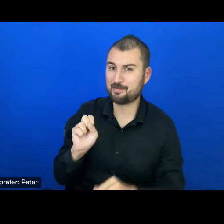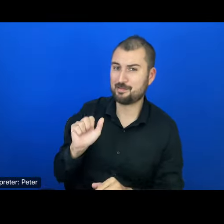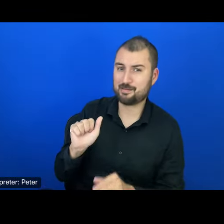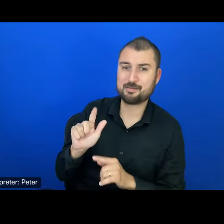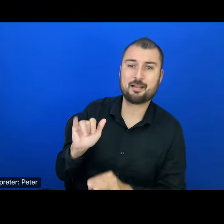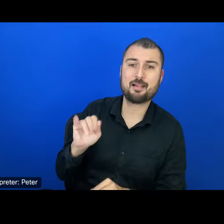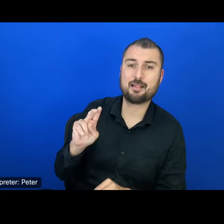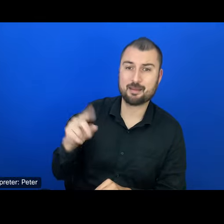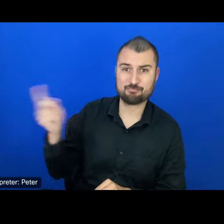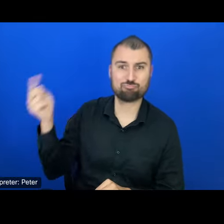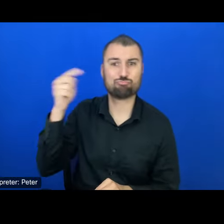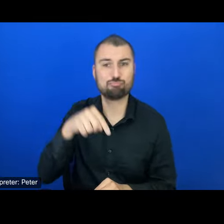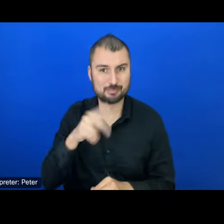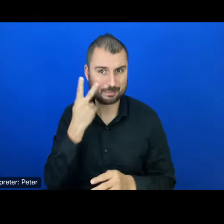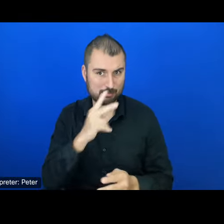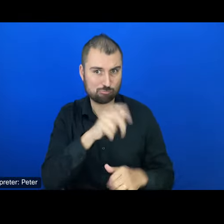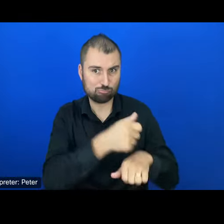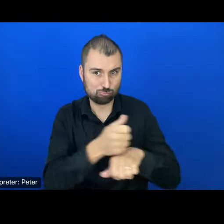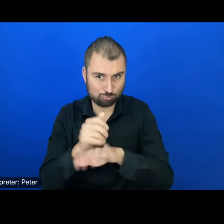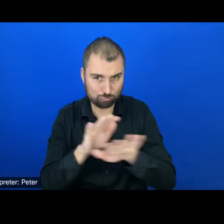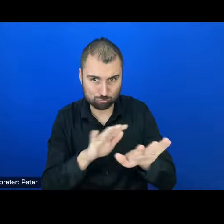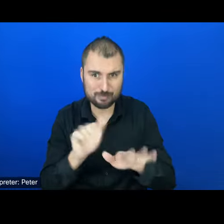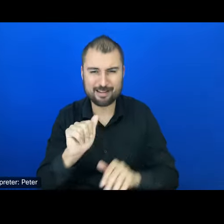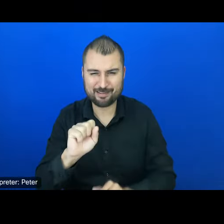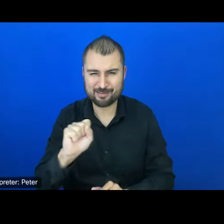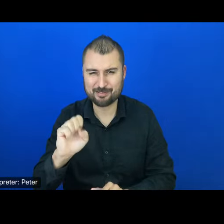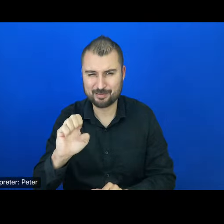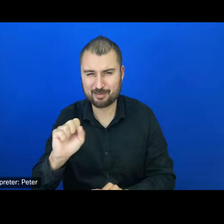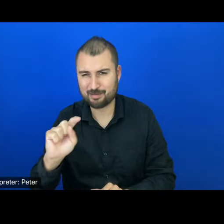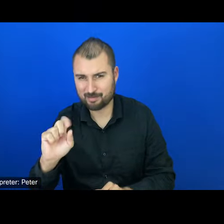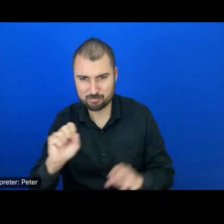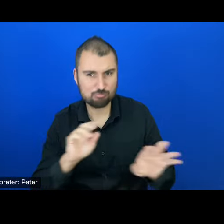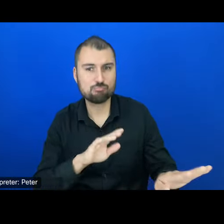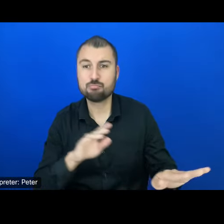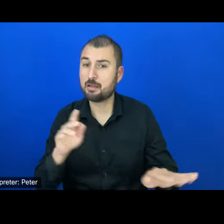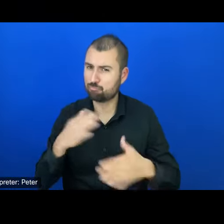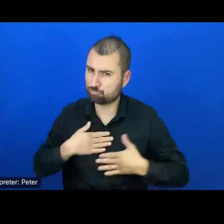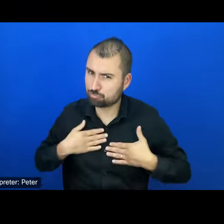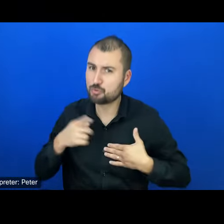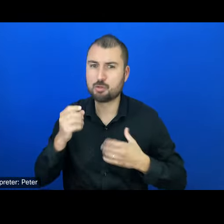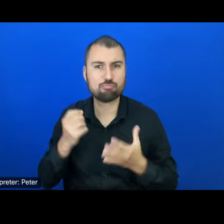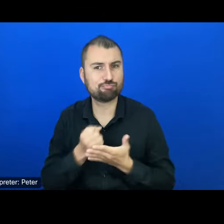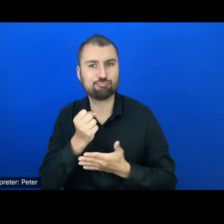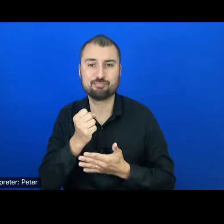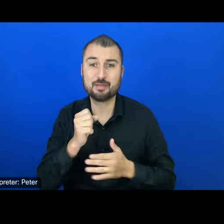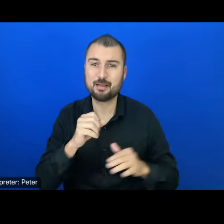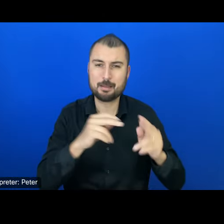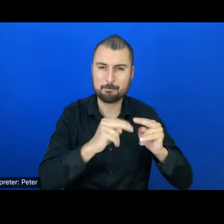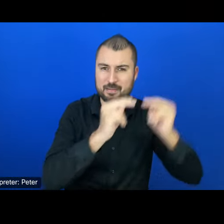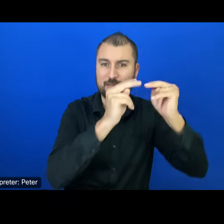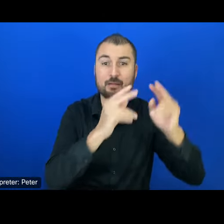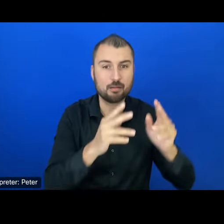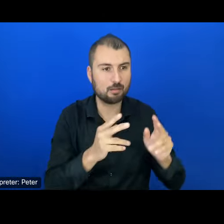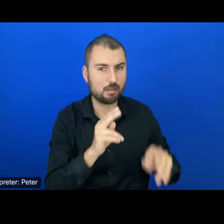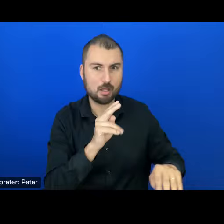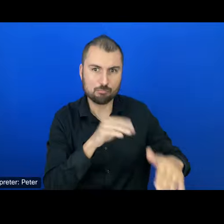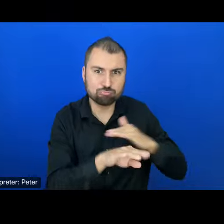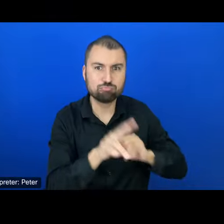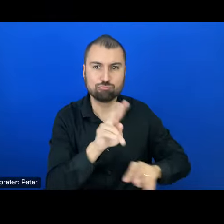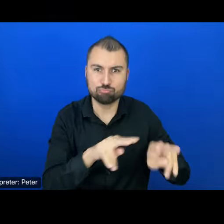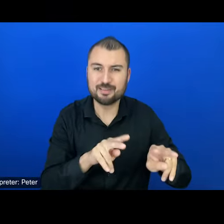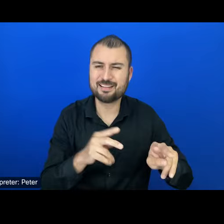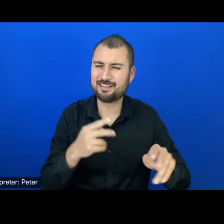assets located in Salina. We really appreciated you taking the opportunity to tour those facilities. Sometimes they're difficult to describe, and it's invaluable for us, for